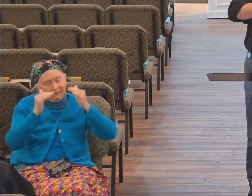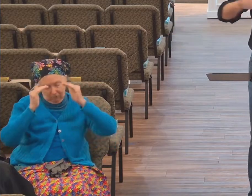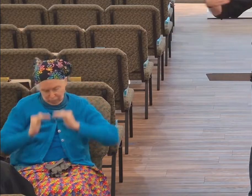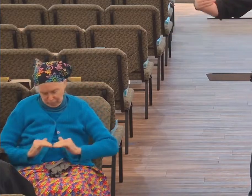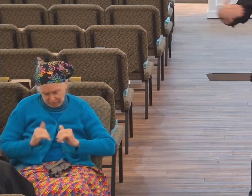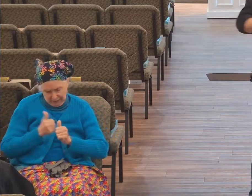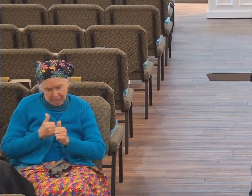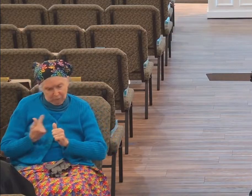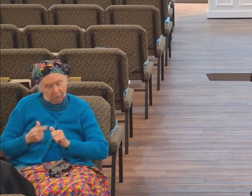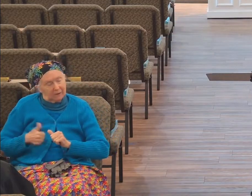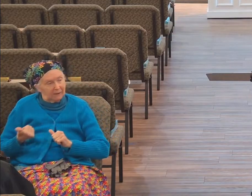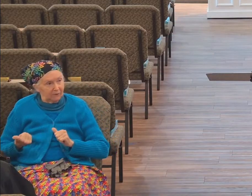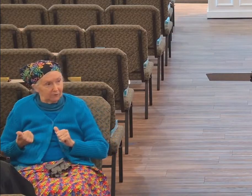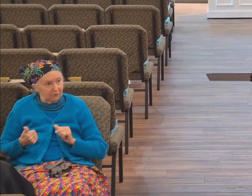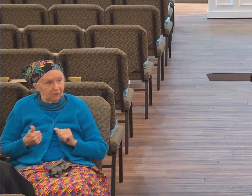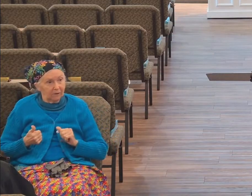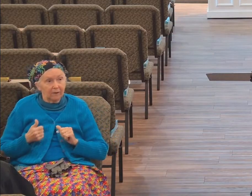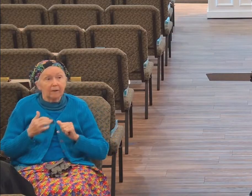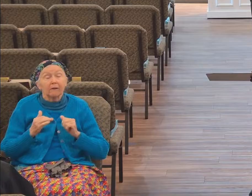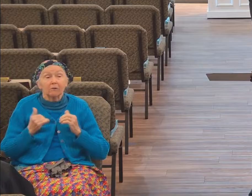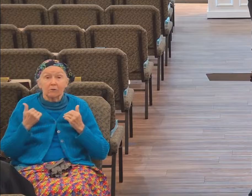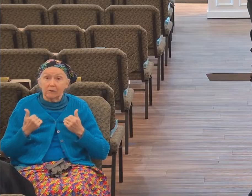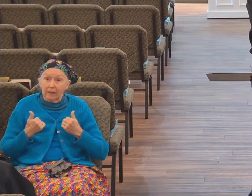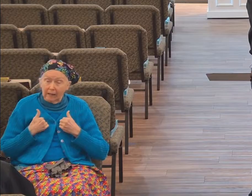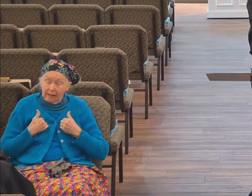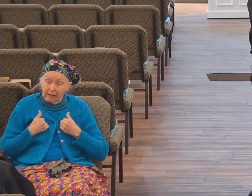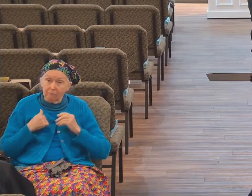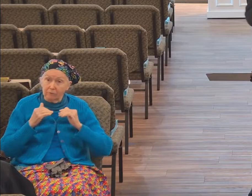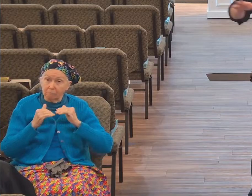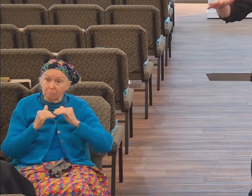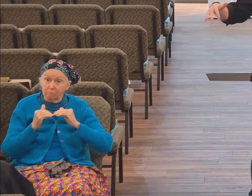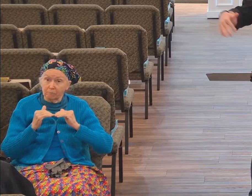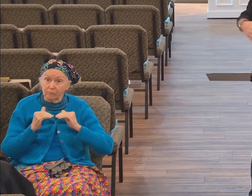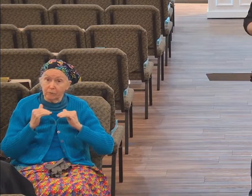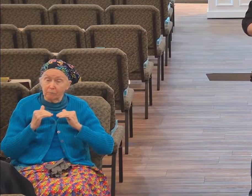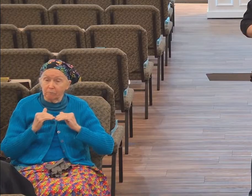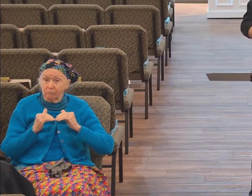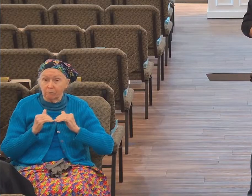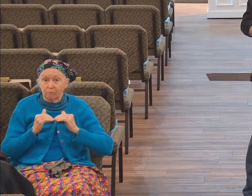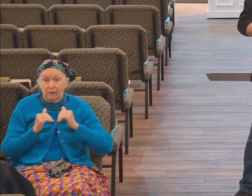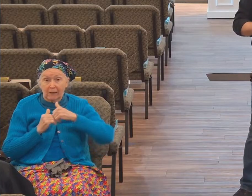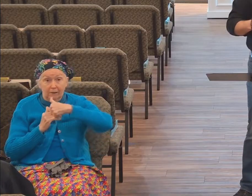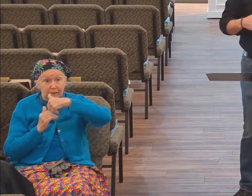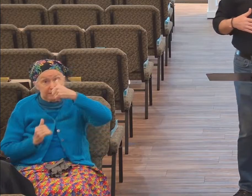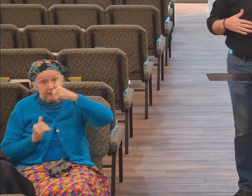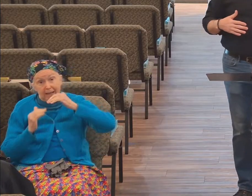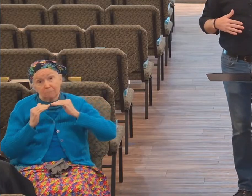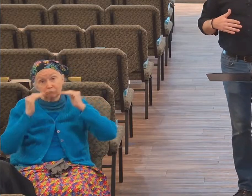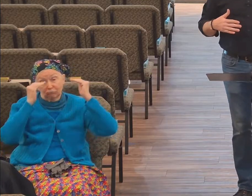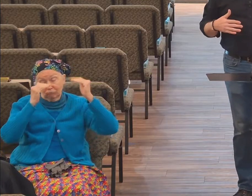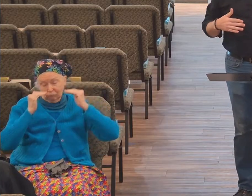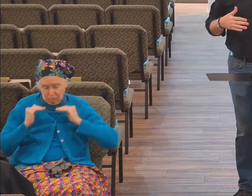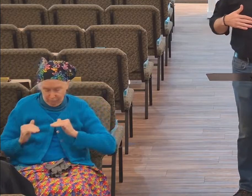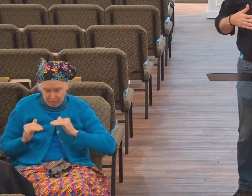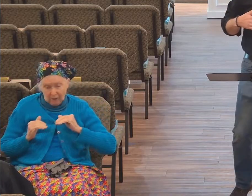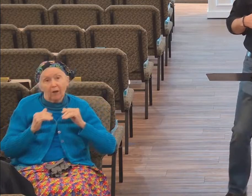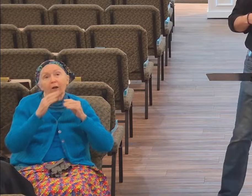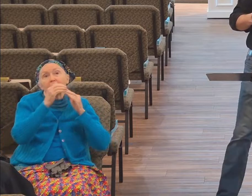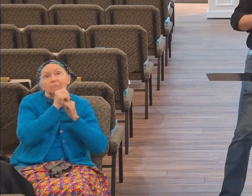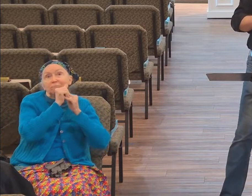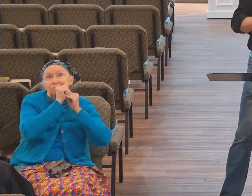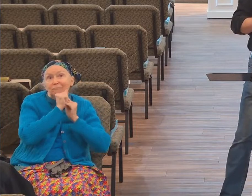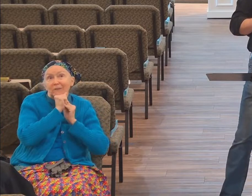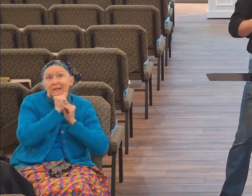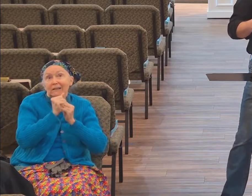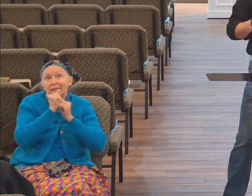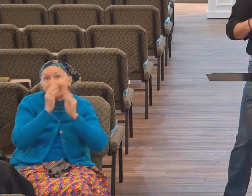the leader, whoever he was, and everybody else, okay? So, as a